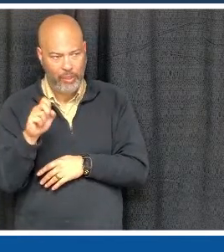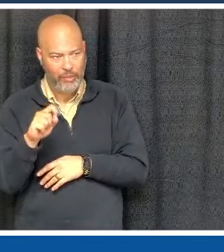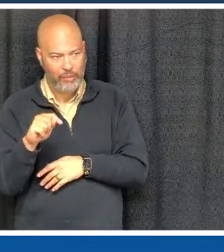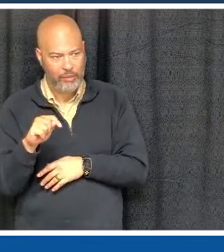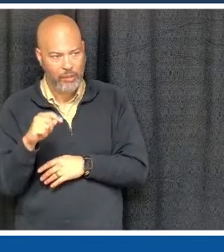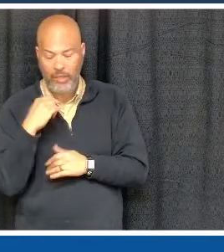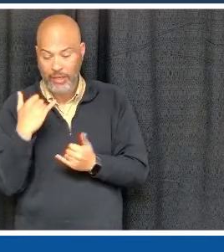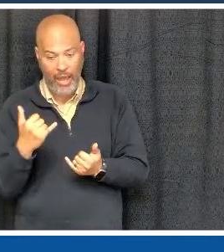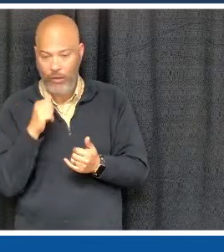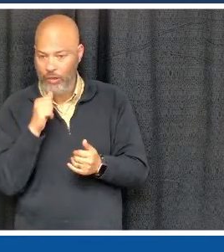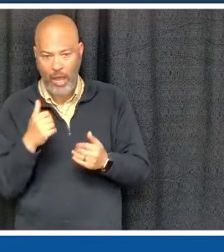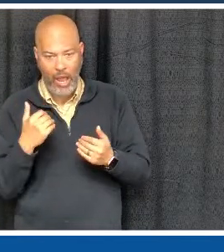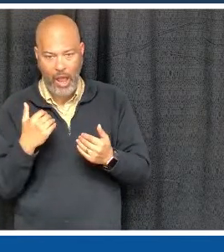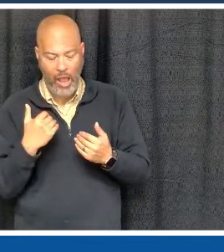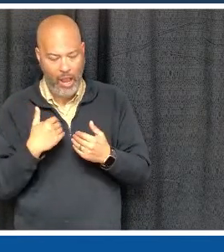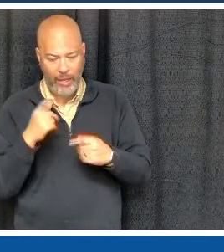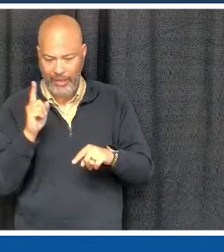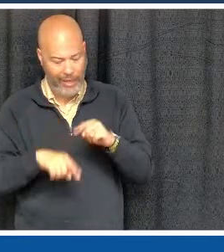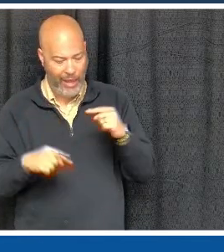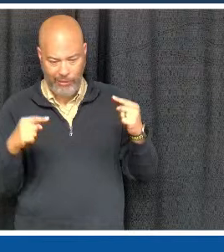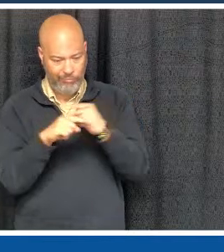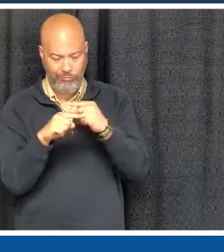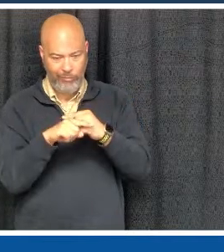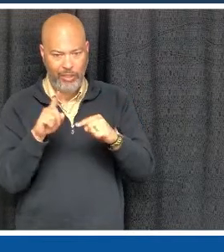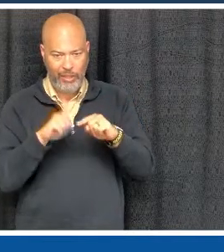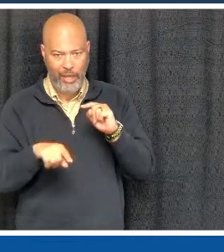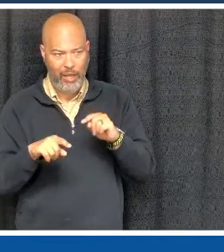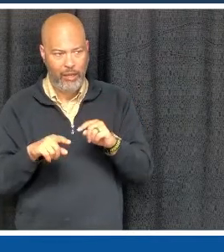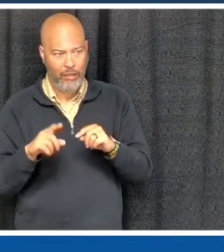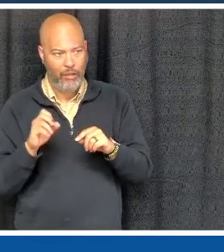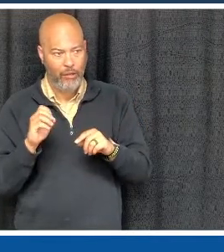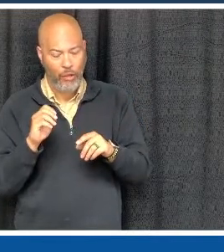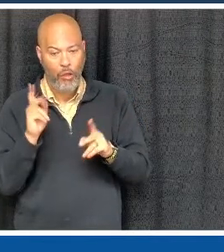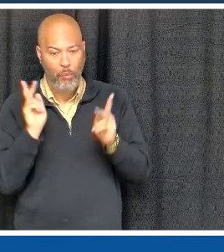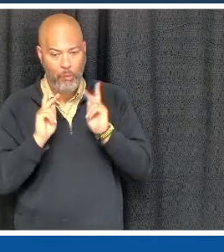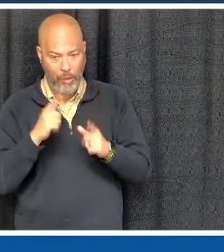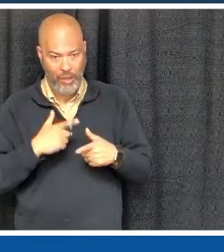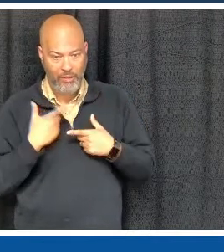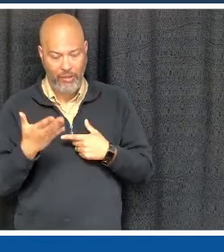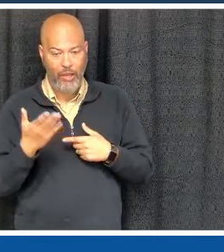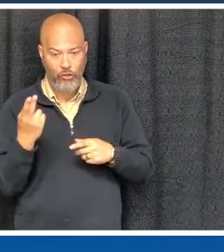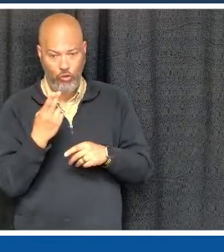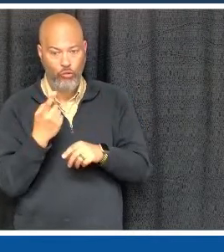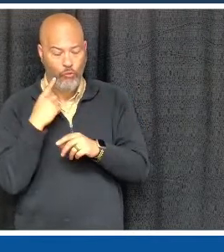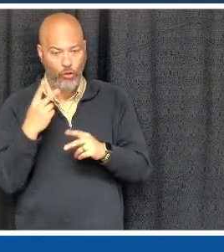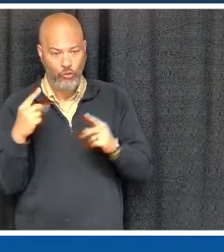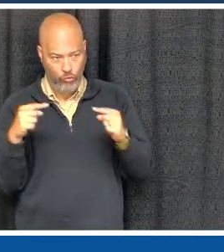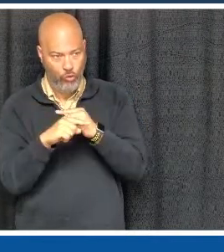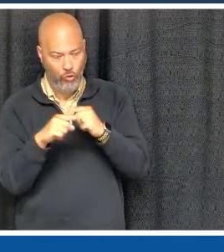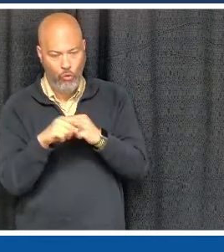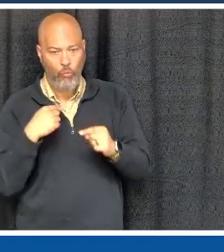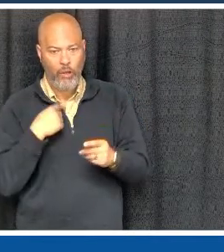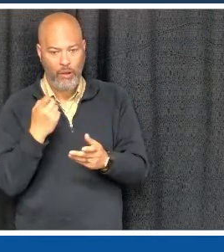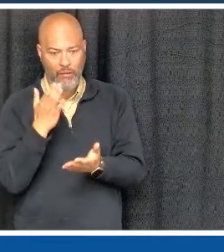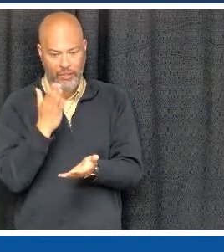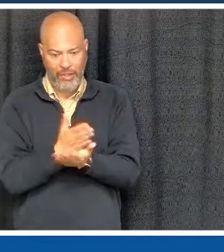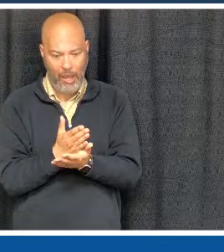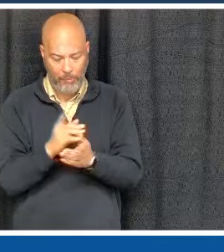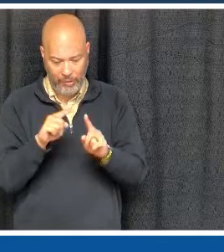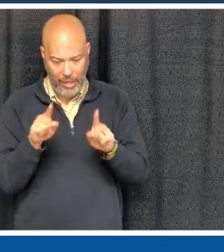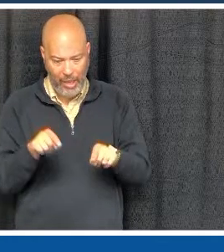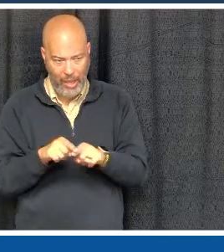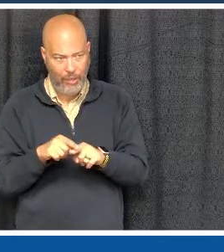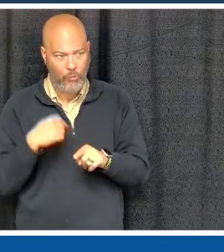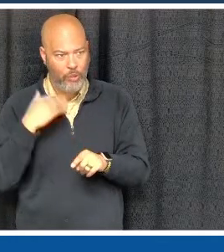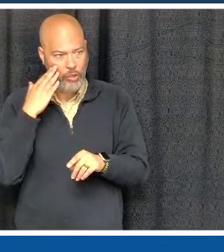isn't wide enough to support two-way traffic, though the residents in that area use it for two-way traffic. We've installed a stop sign to support that. We know